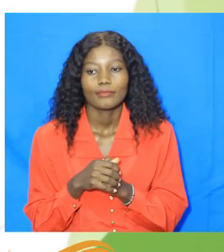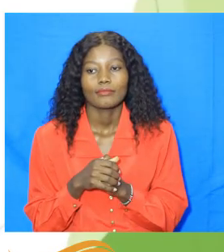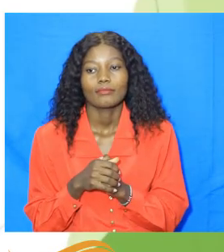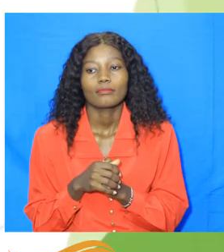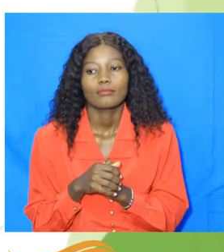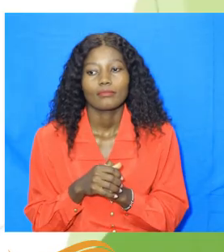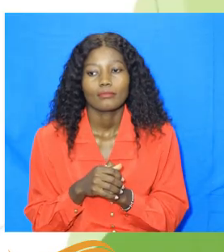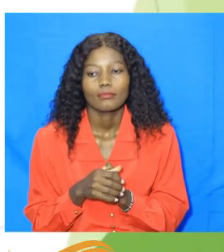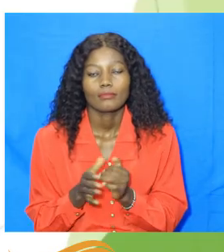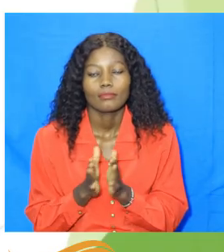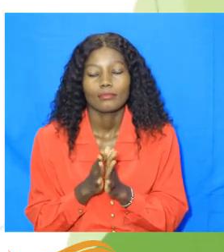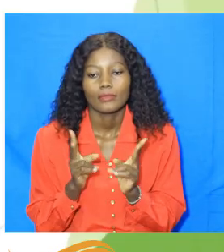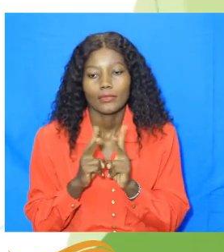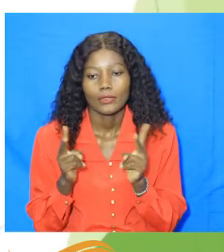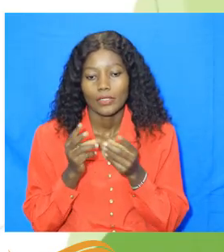very informative